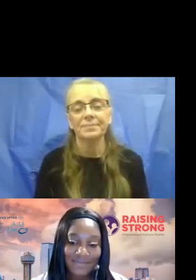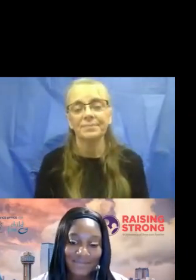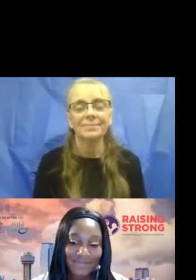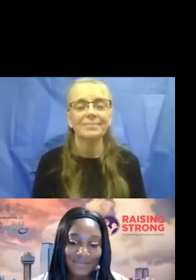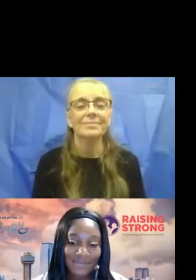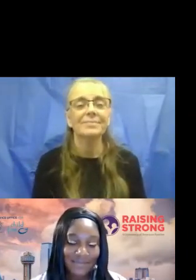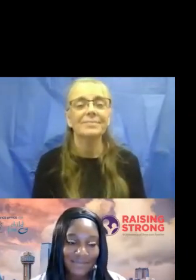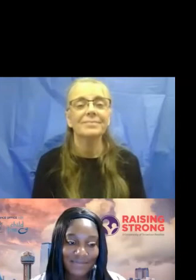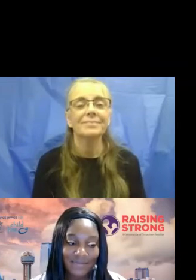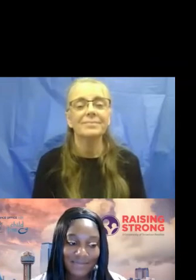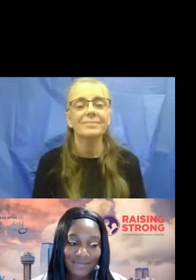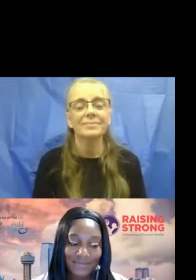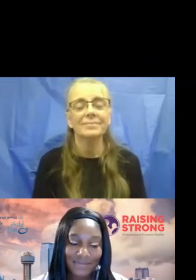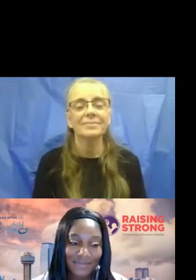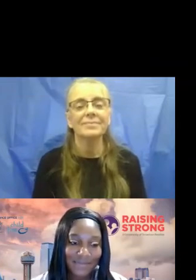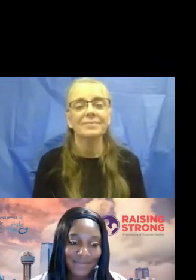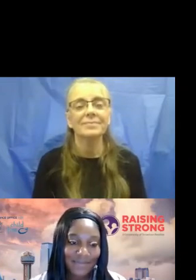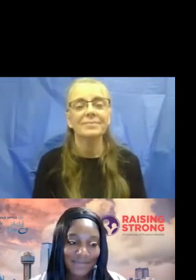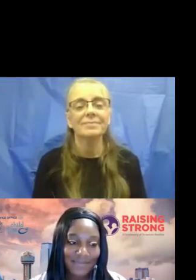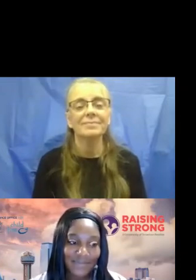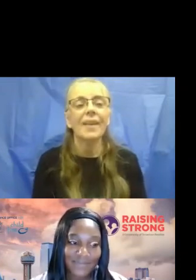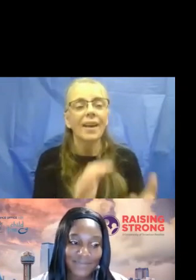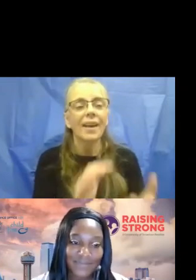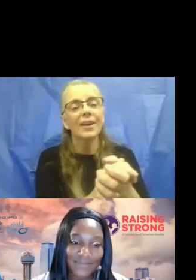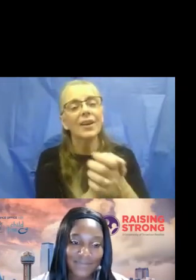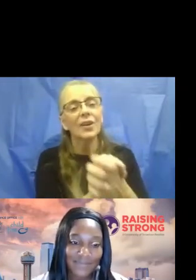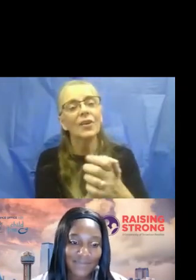Congratulations, you beautiful lights.